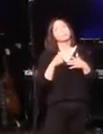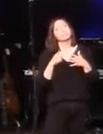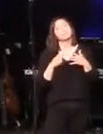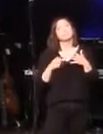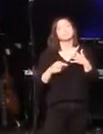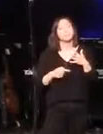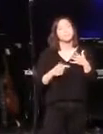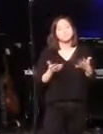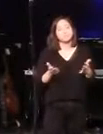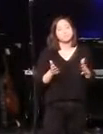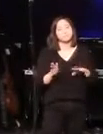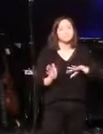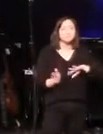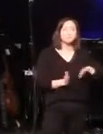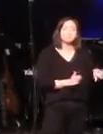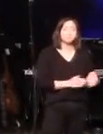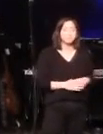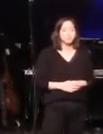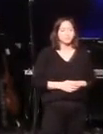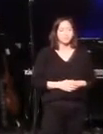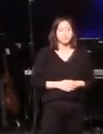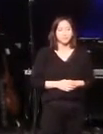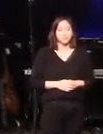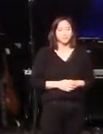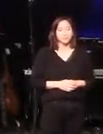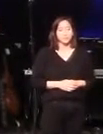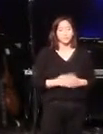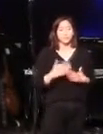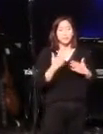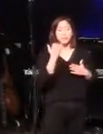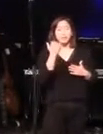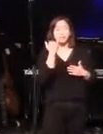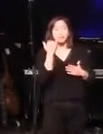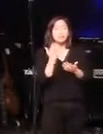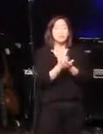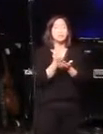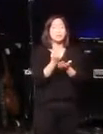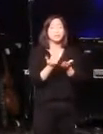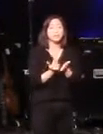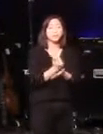just not. I mean, yeah, for a moment.